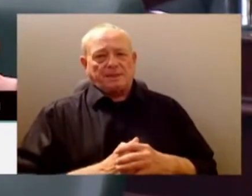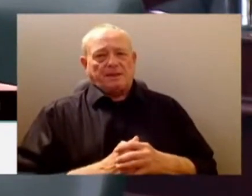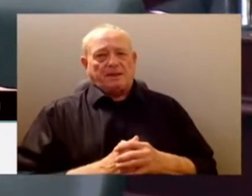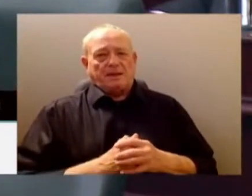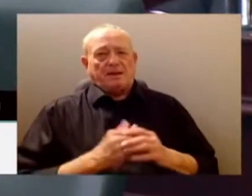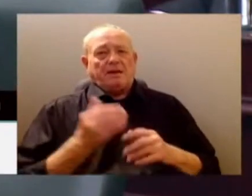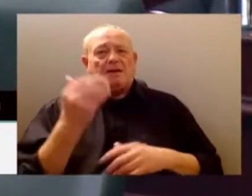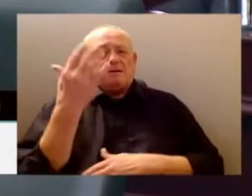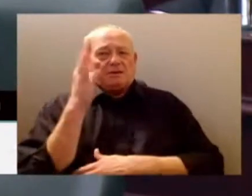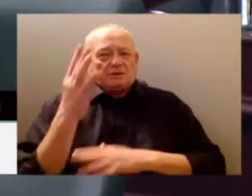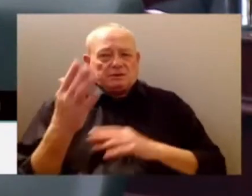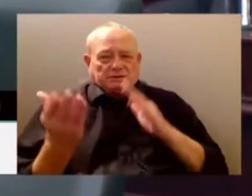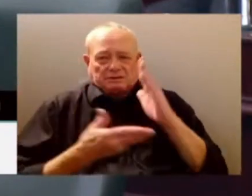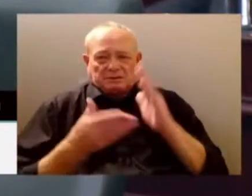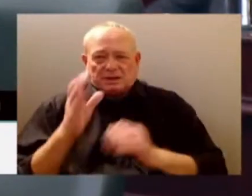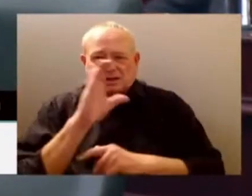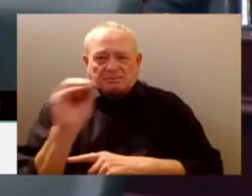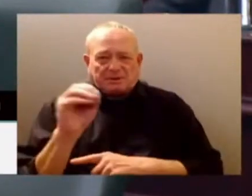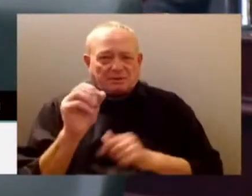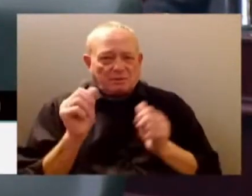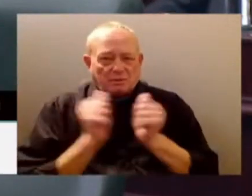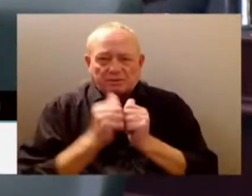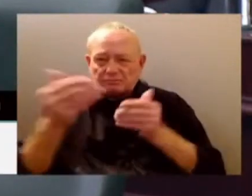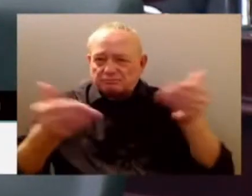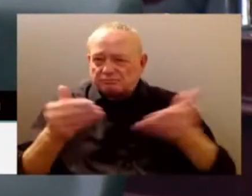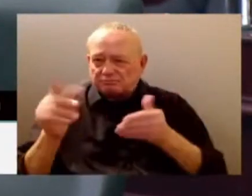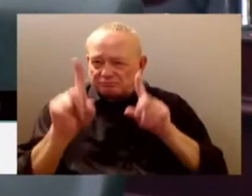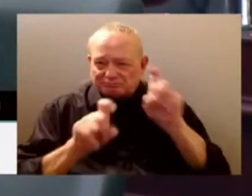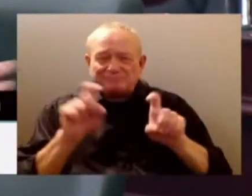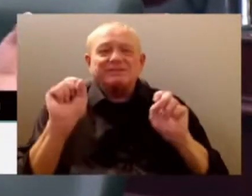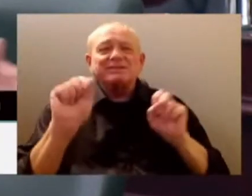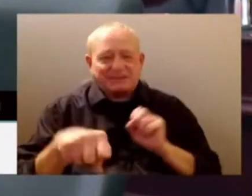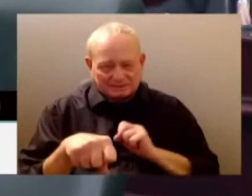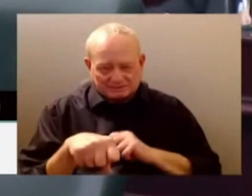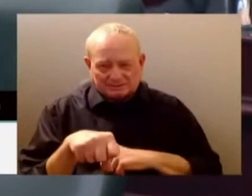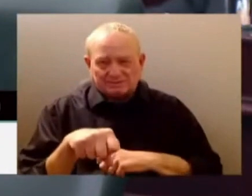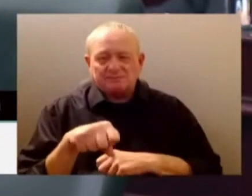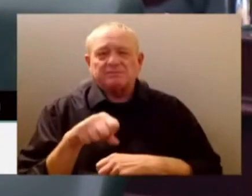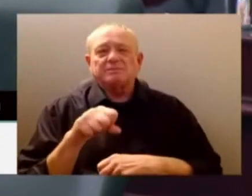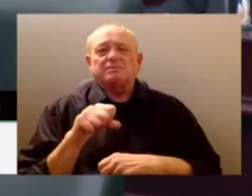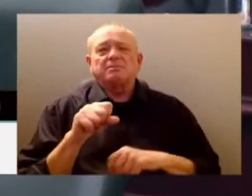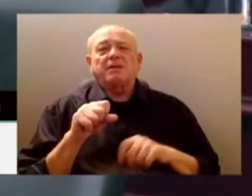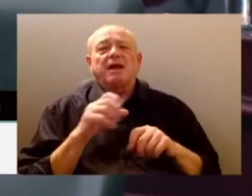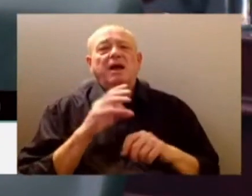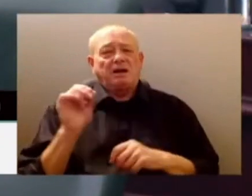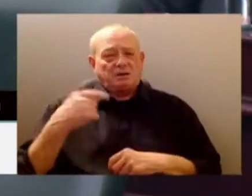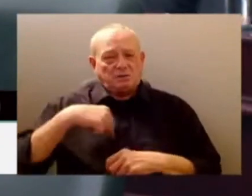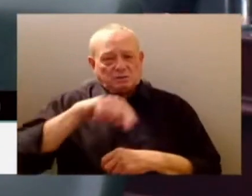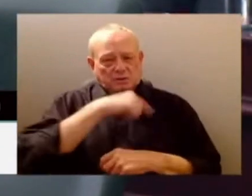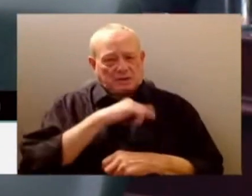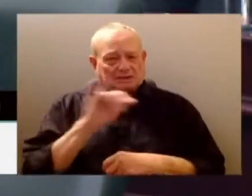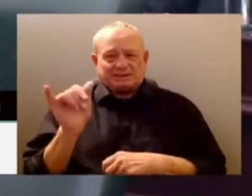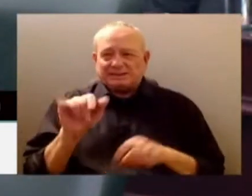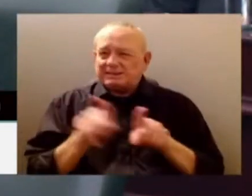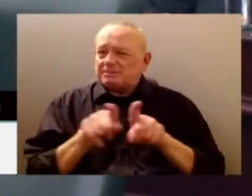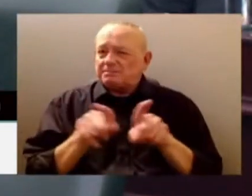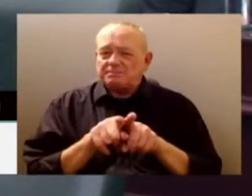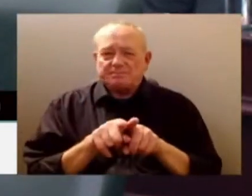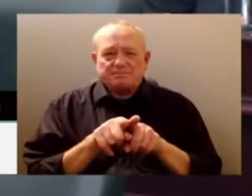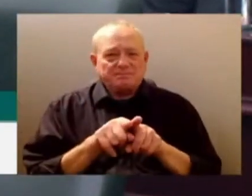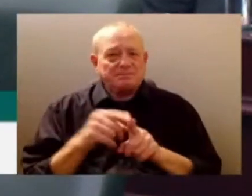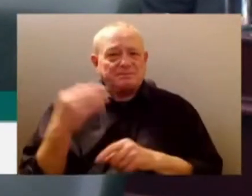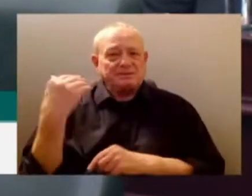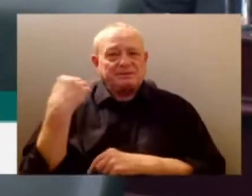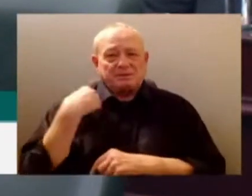take consideration of all the people that contact them, and we do likewise in my Ministry of Forestry and Parks. When we